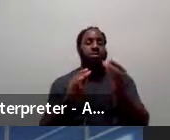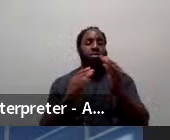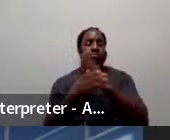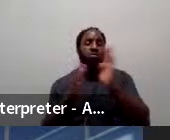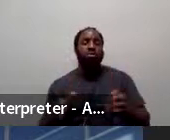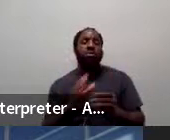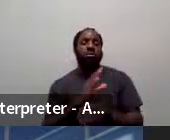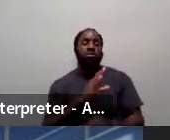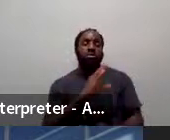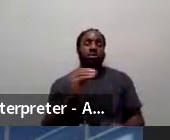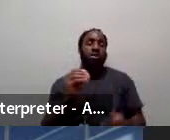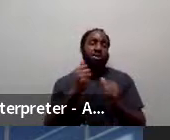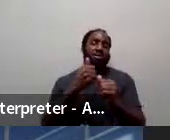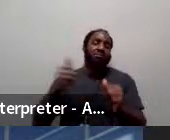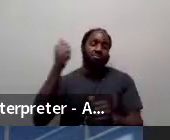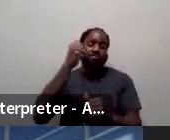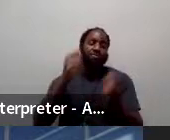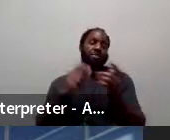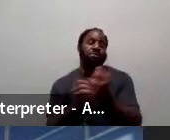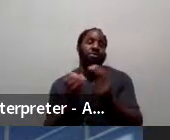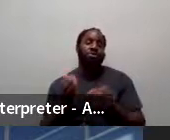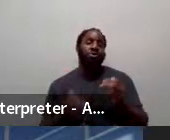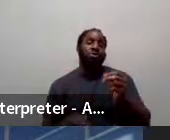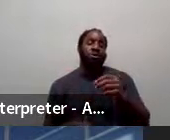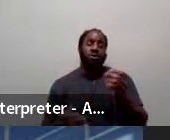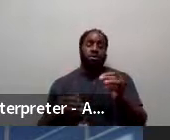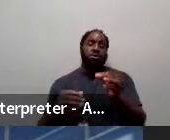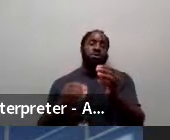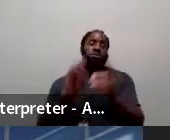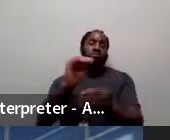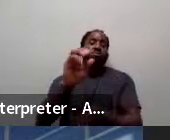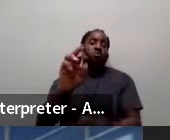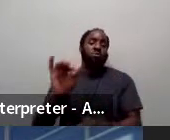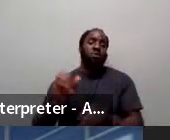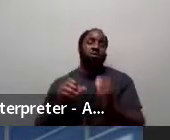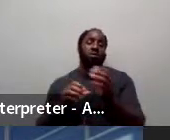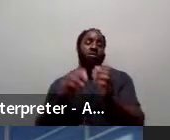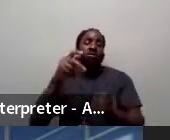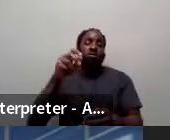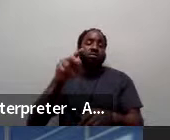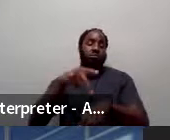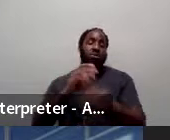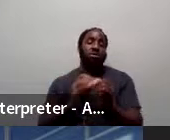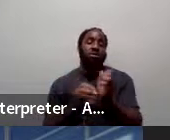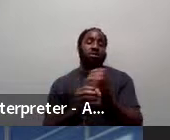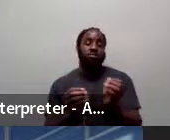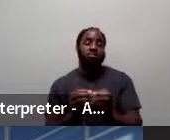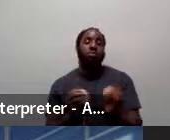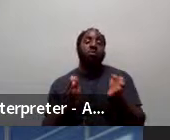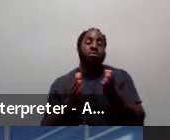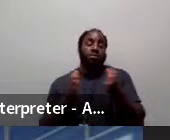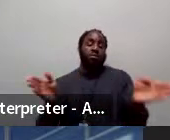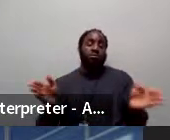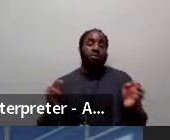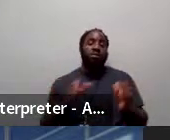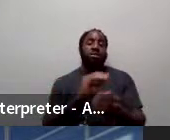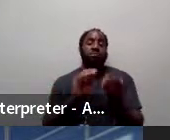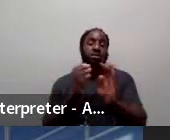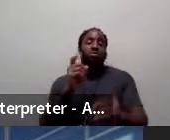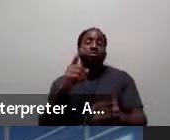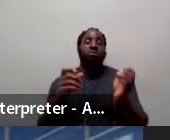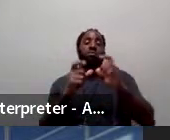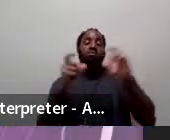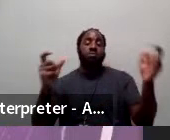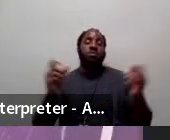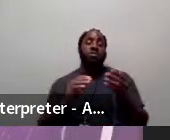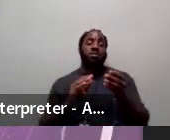stakeholders to ensure Morris Park gets this much needed open space and gateway to one of the city's largest job centers. Next slide,